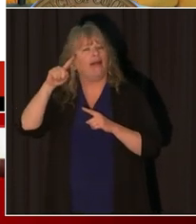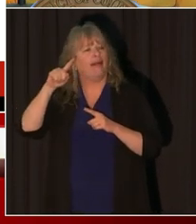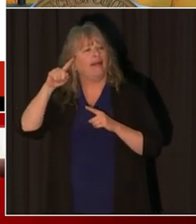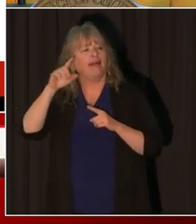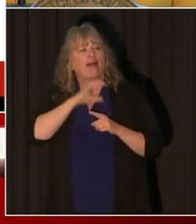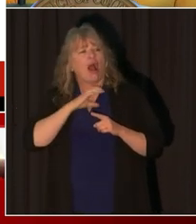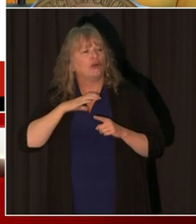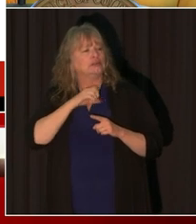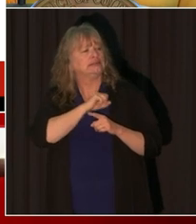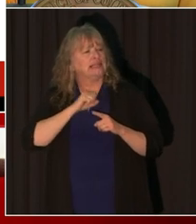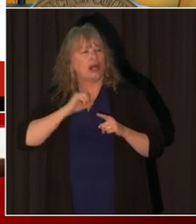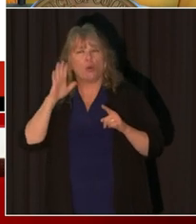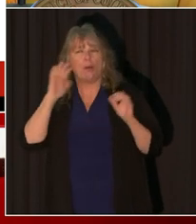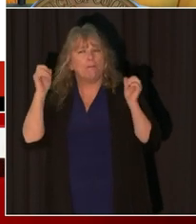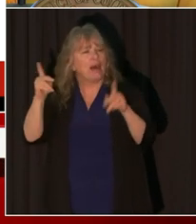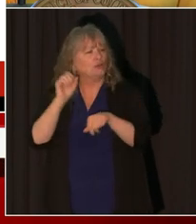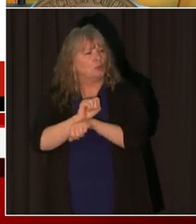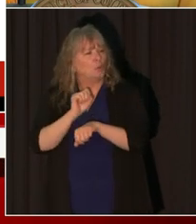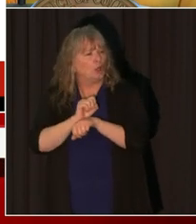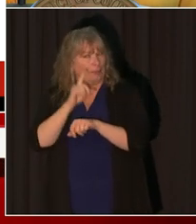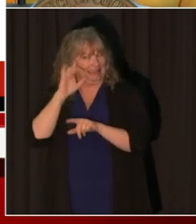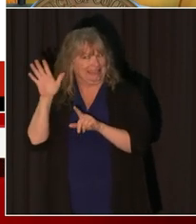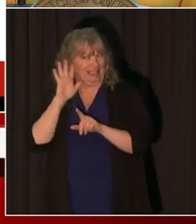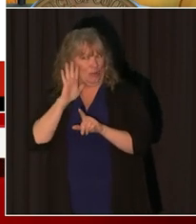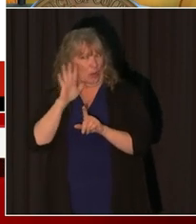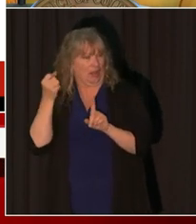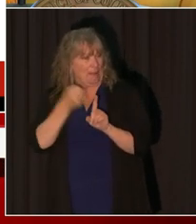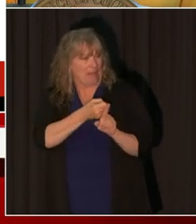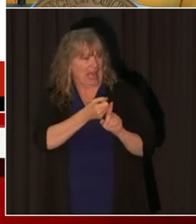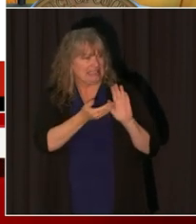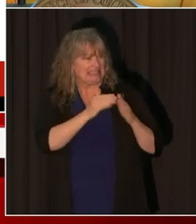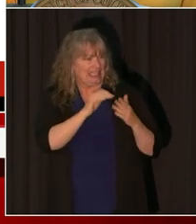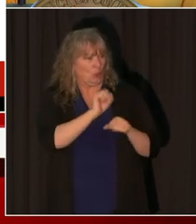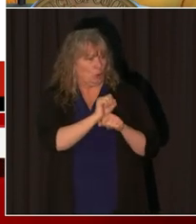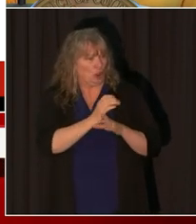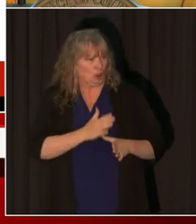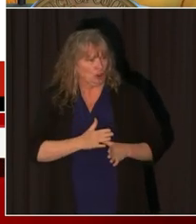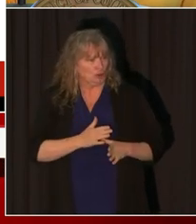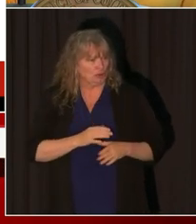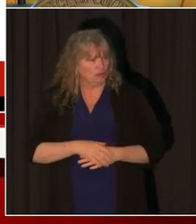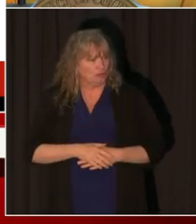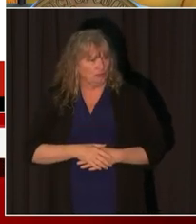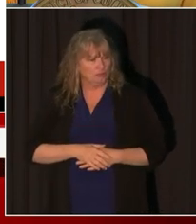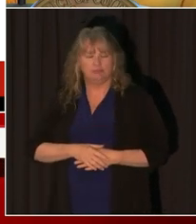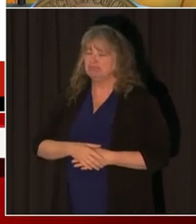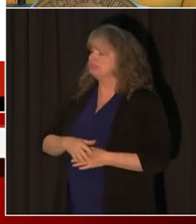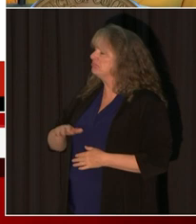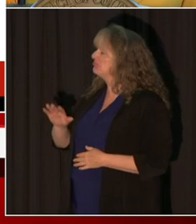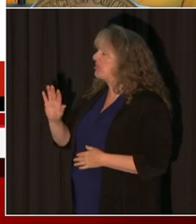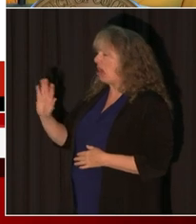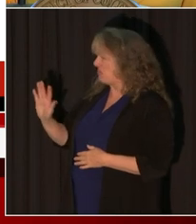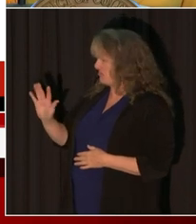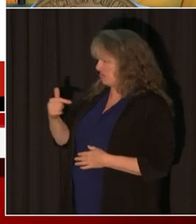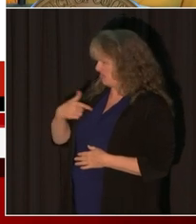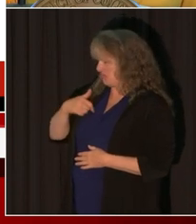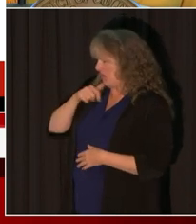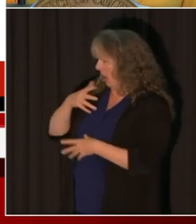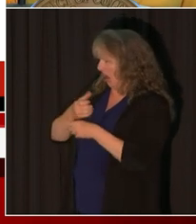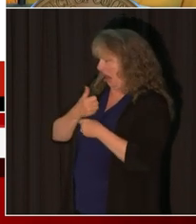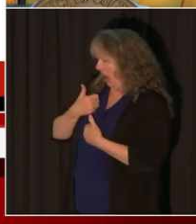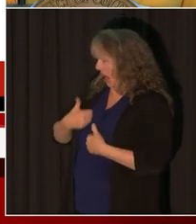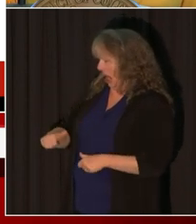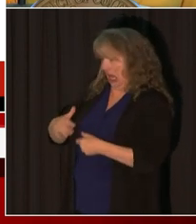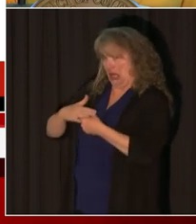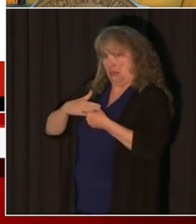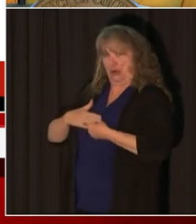on CD voters. I am not getting any pressure from anybody that you